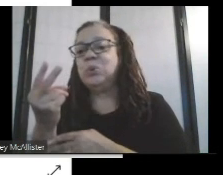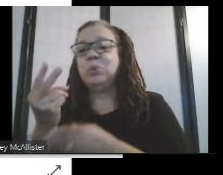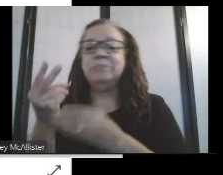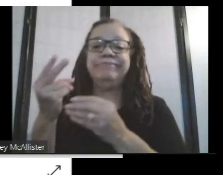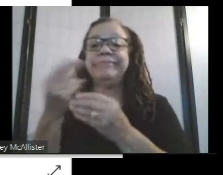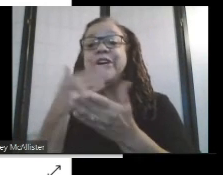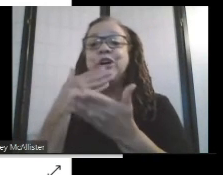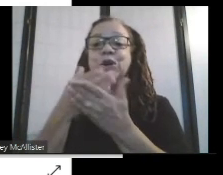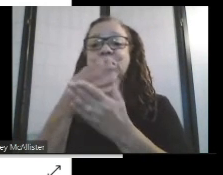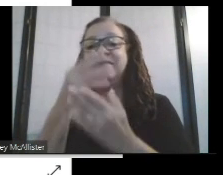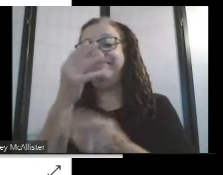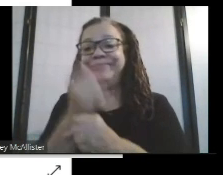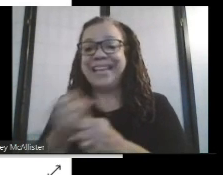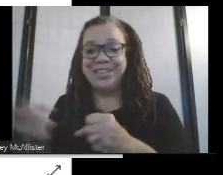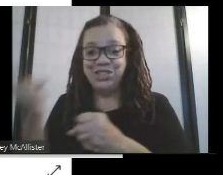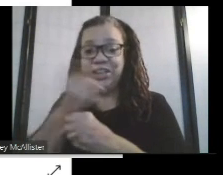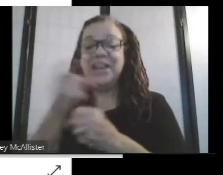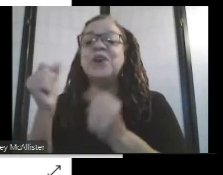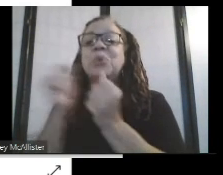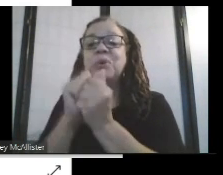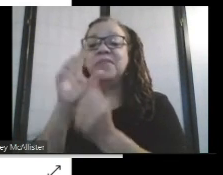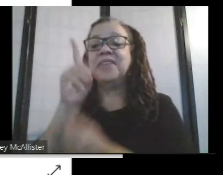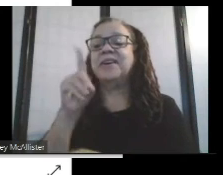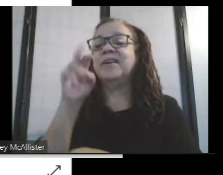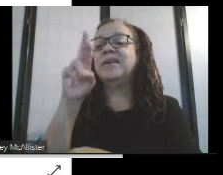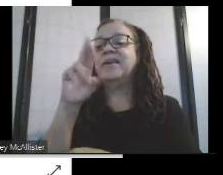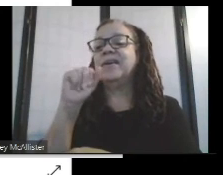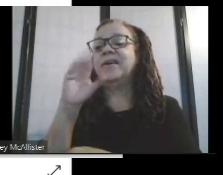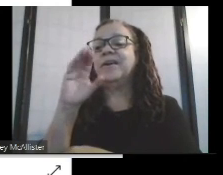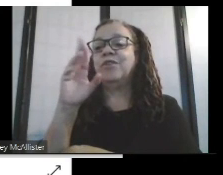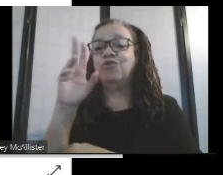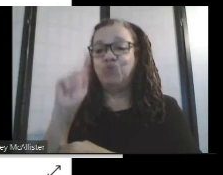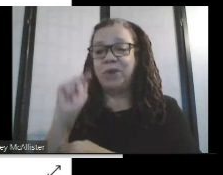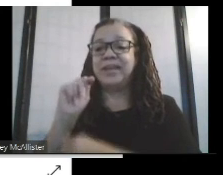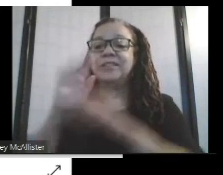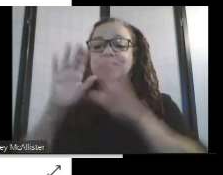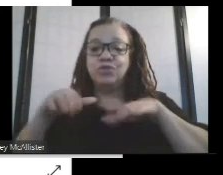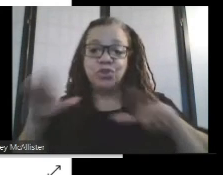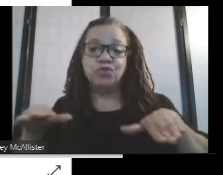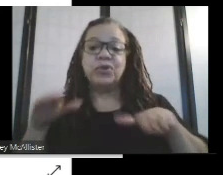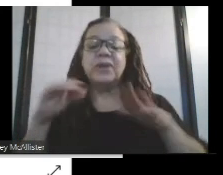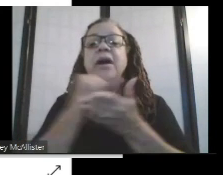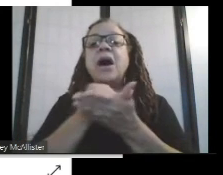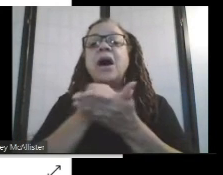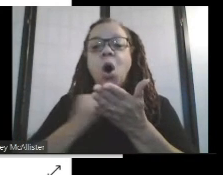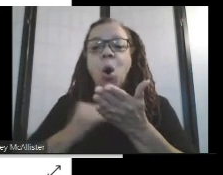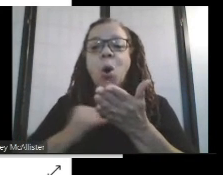a more productive year next year with the Dracut Children's Art Competition.